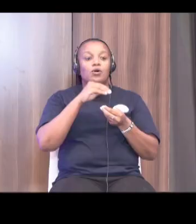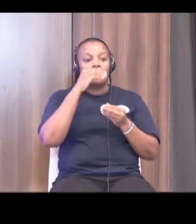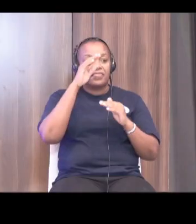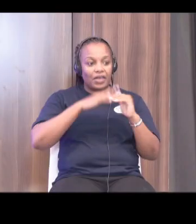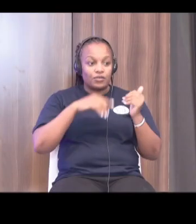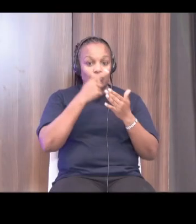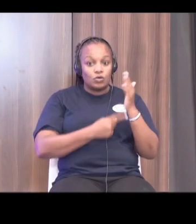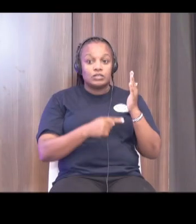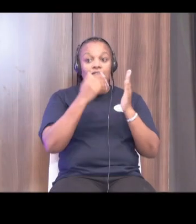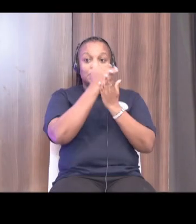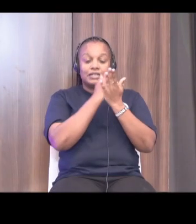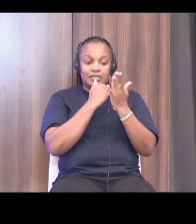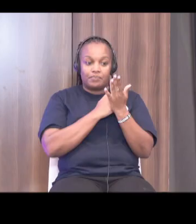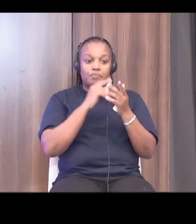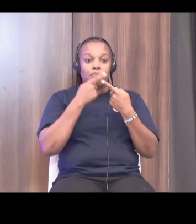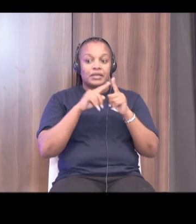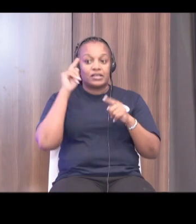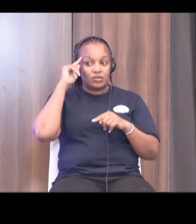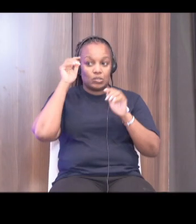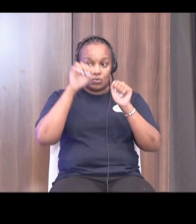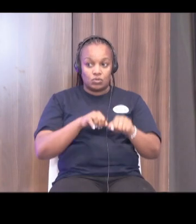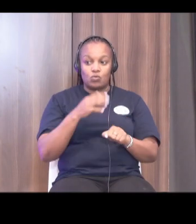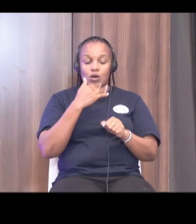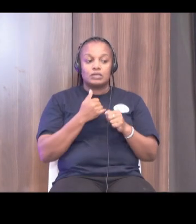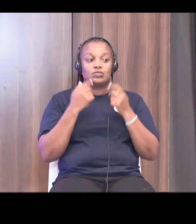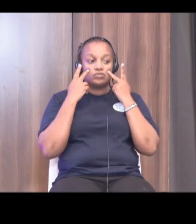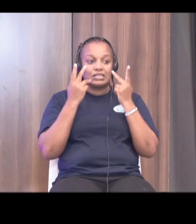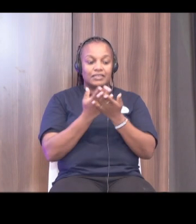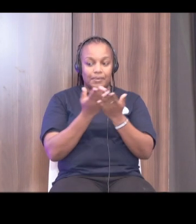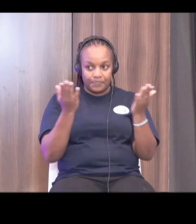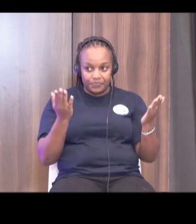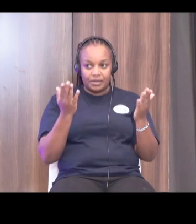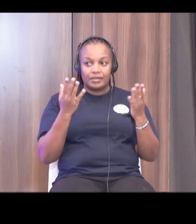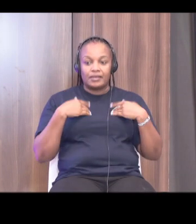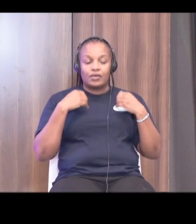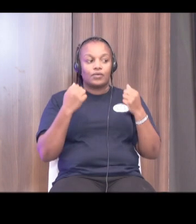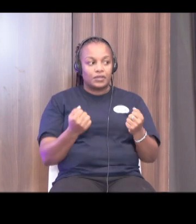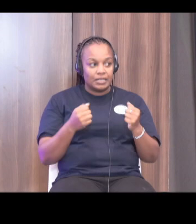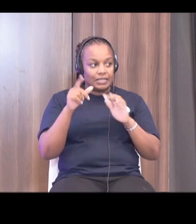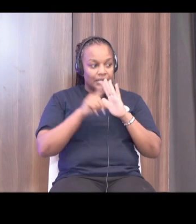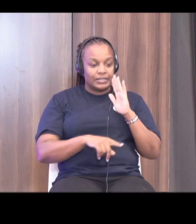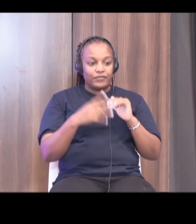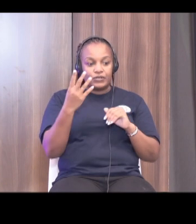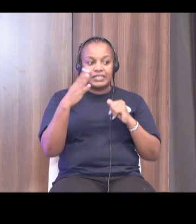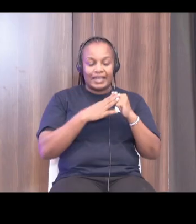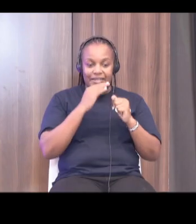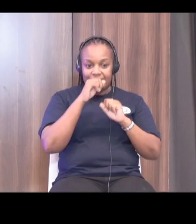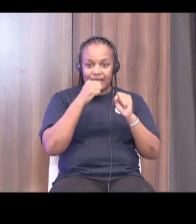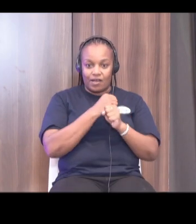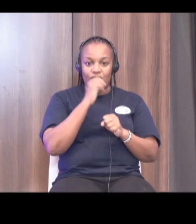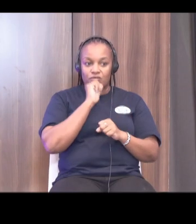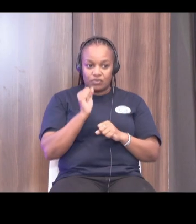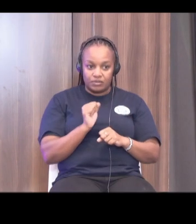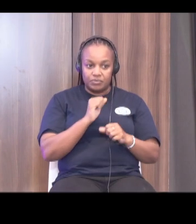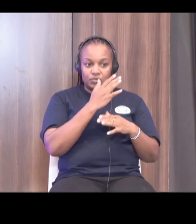here, but I just thought you might want to see them. In general, healthy, less than 49-year-old women between 24 and 36 weeks